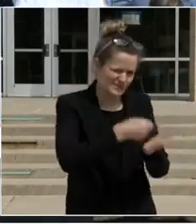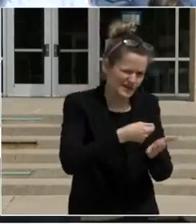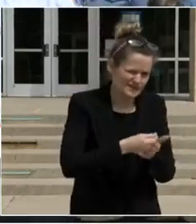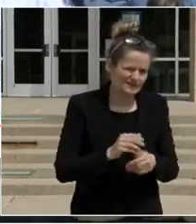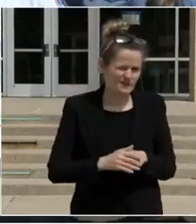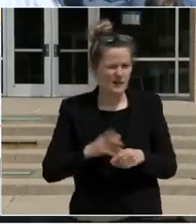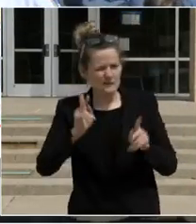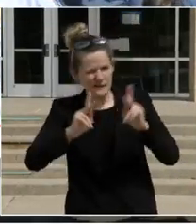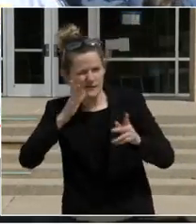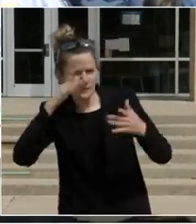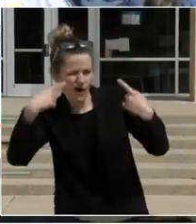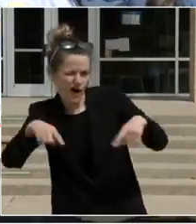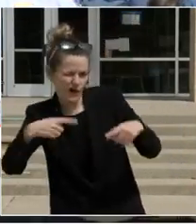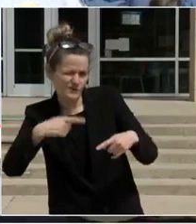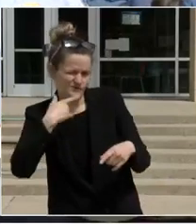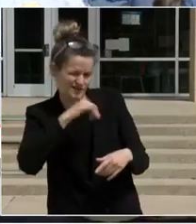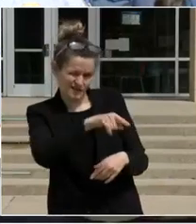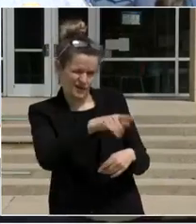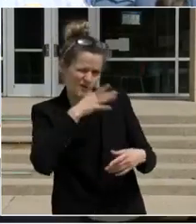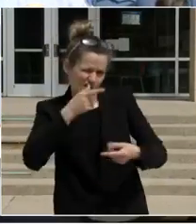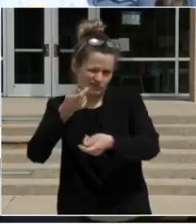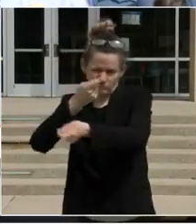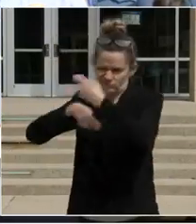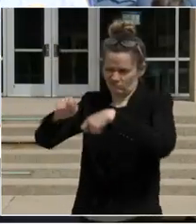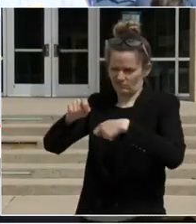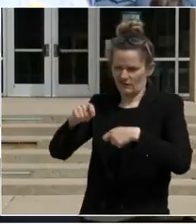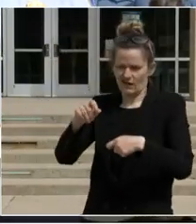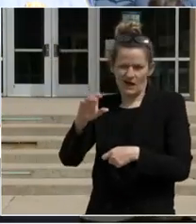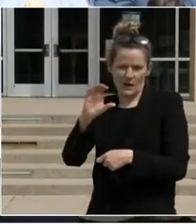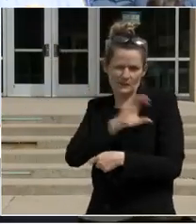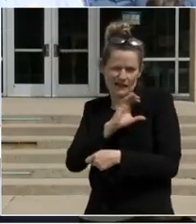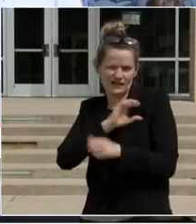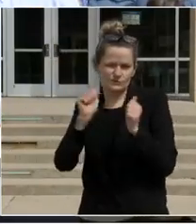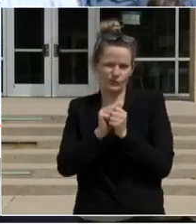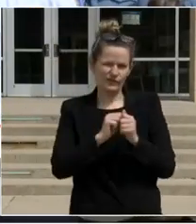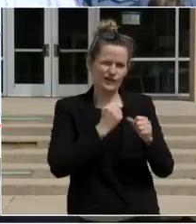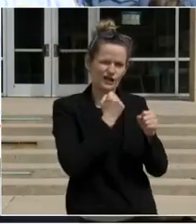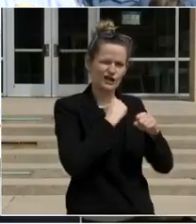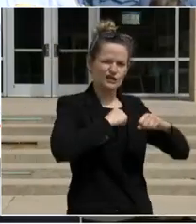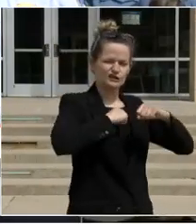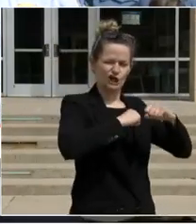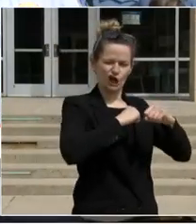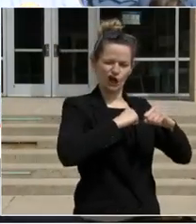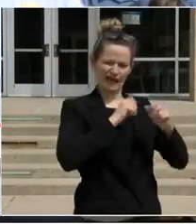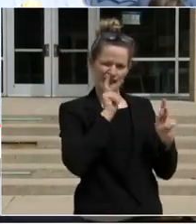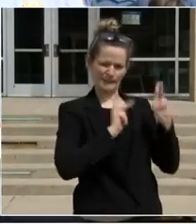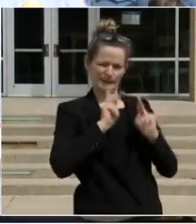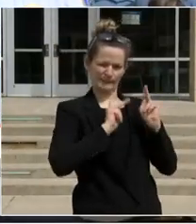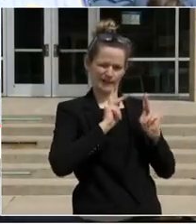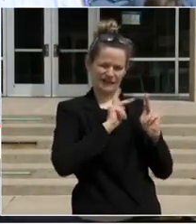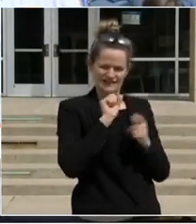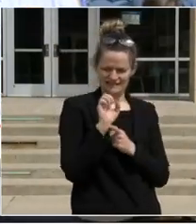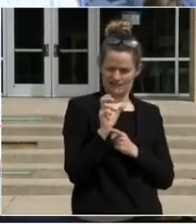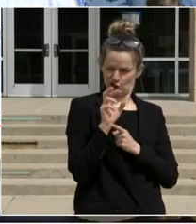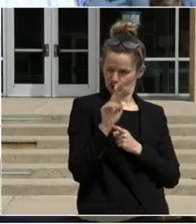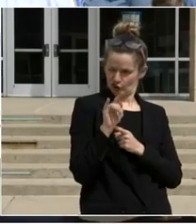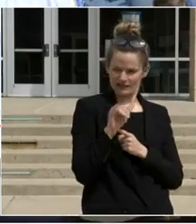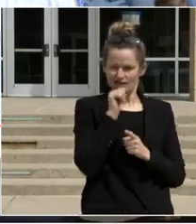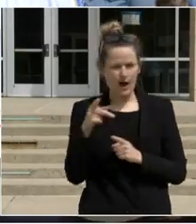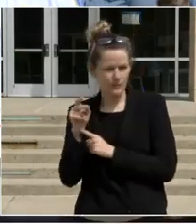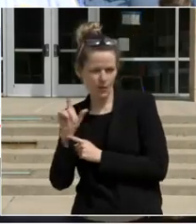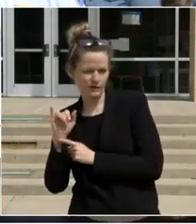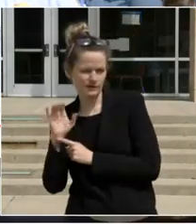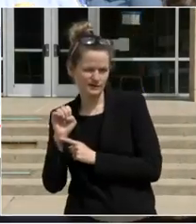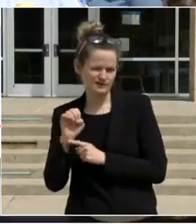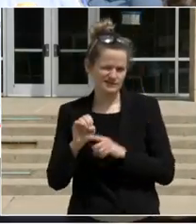officers with security guards. Some argue that we can just send mental